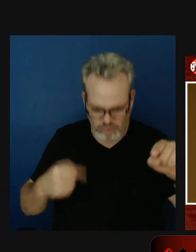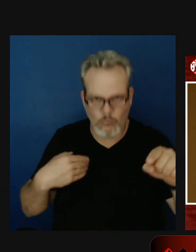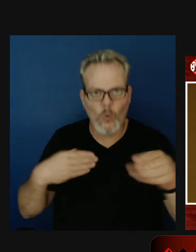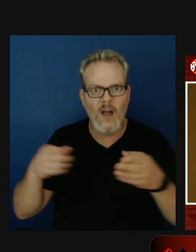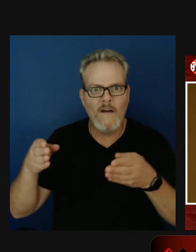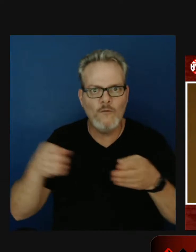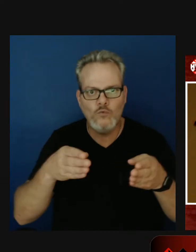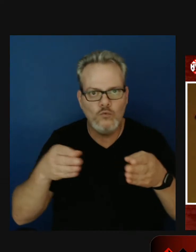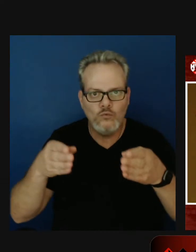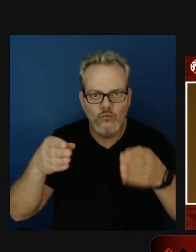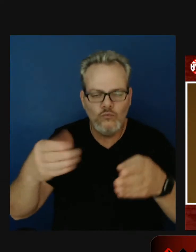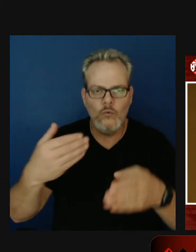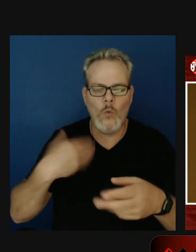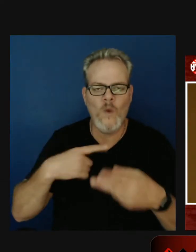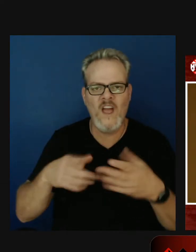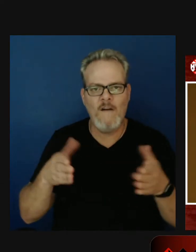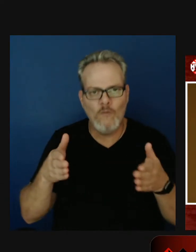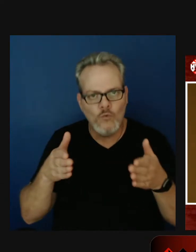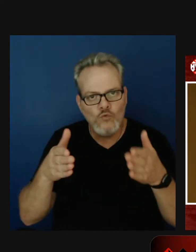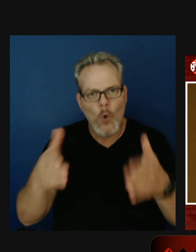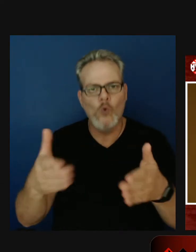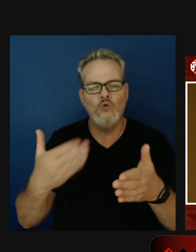travel around the island.